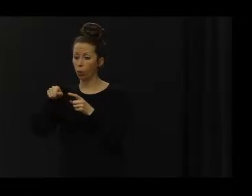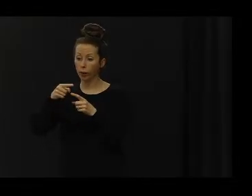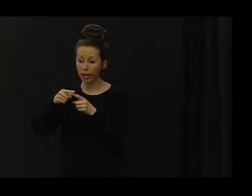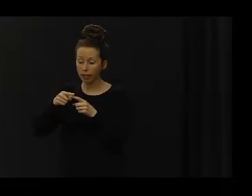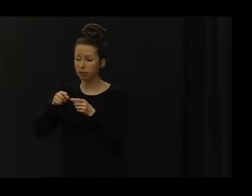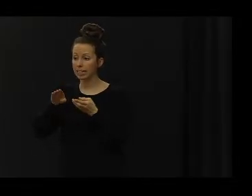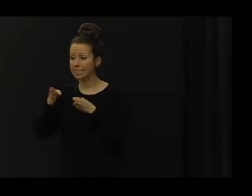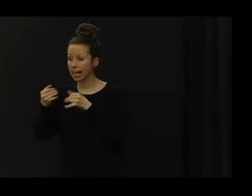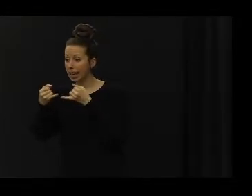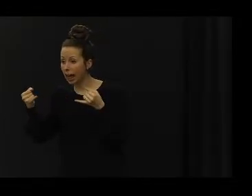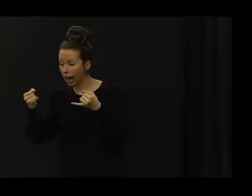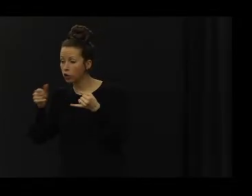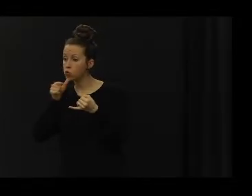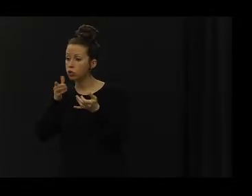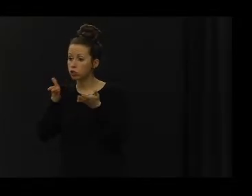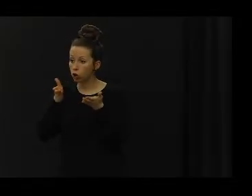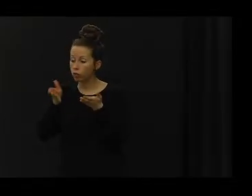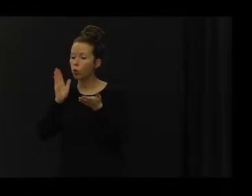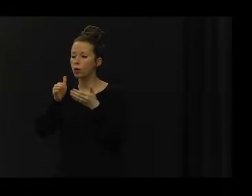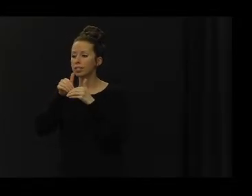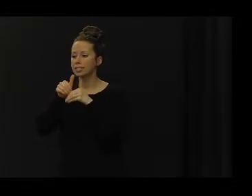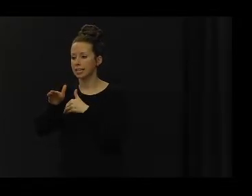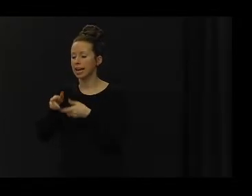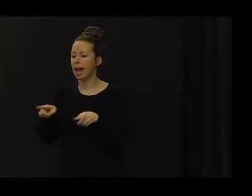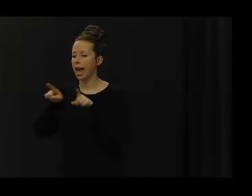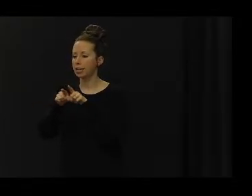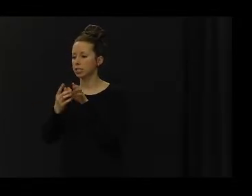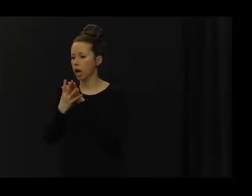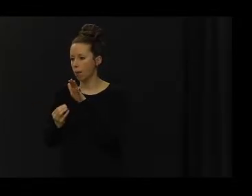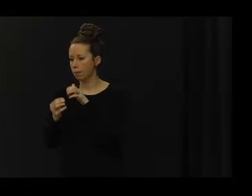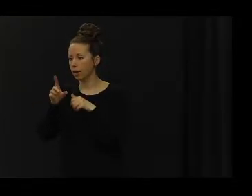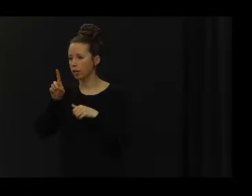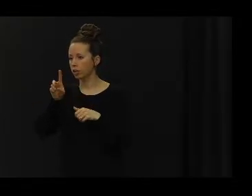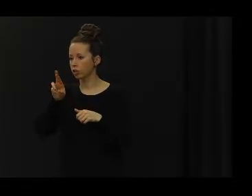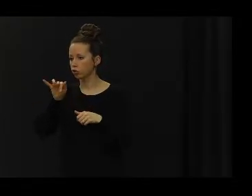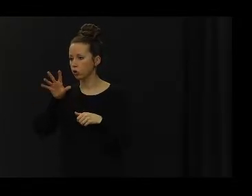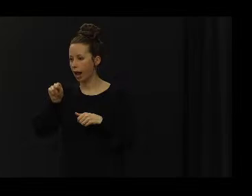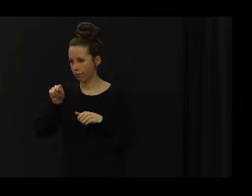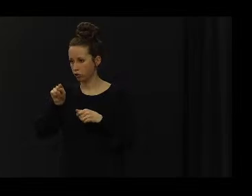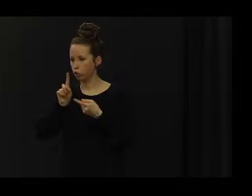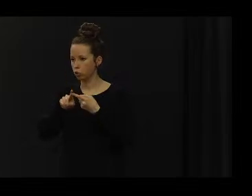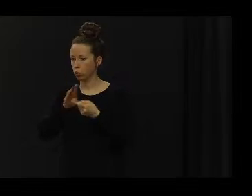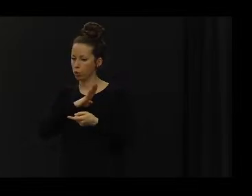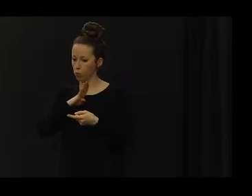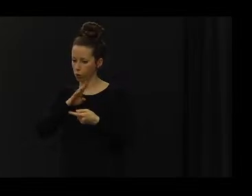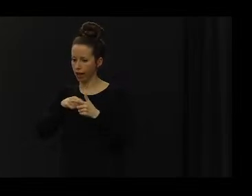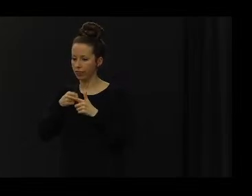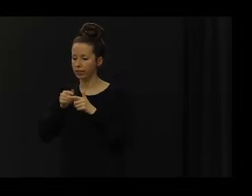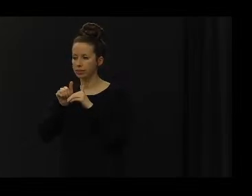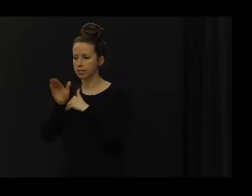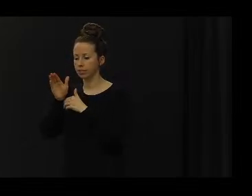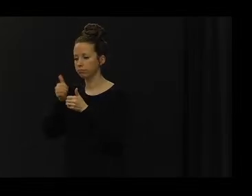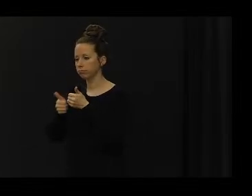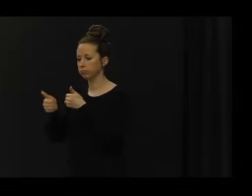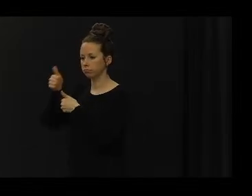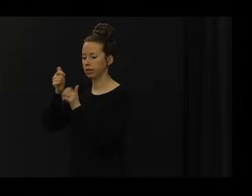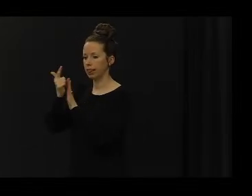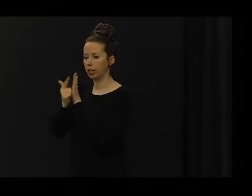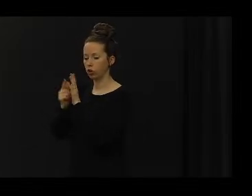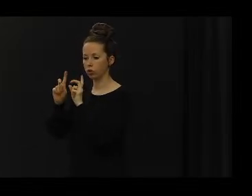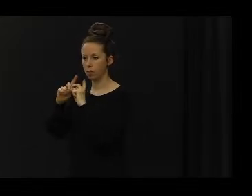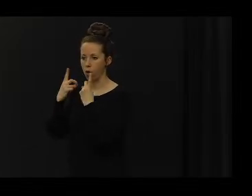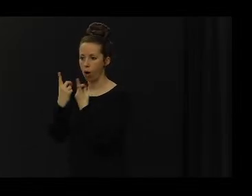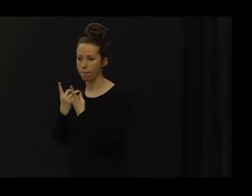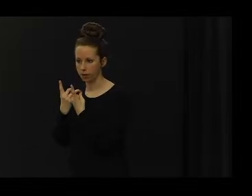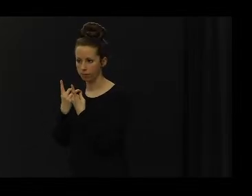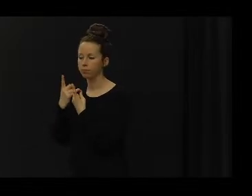that, it'll be sent out as a copy as a draft form to the board, and then it'll go on to the legal department. The legal